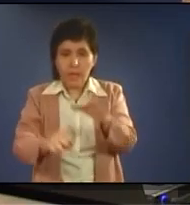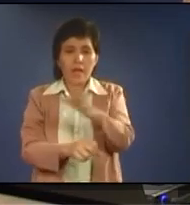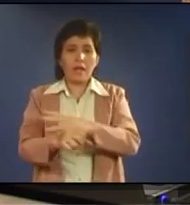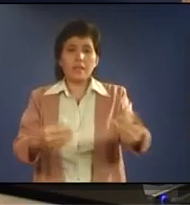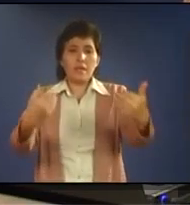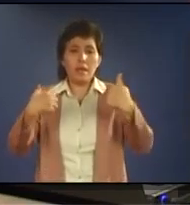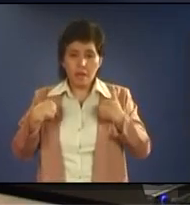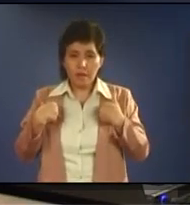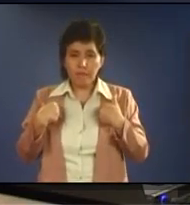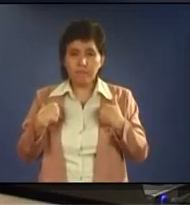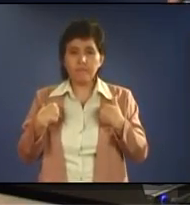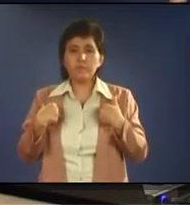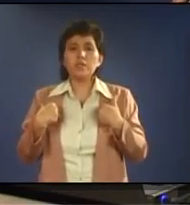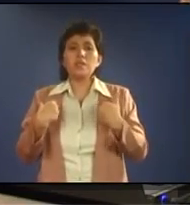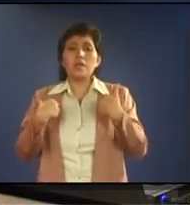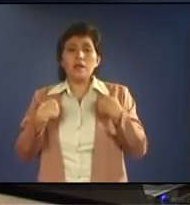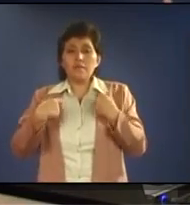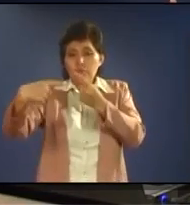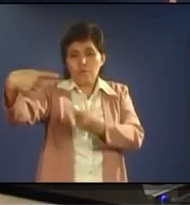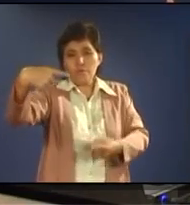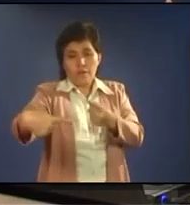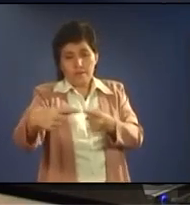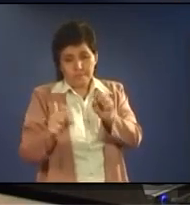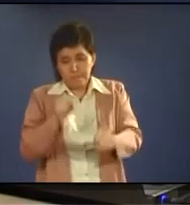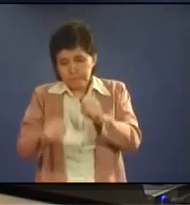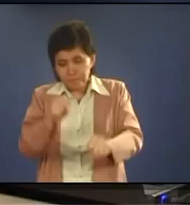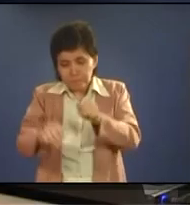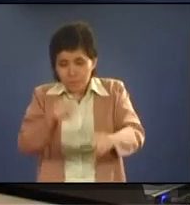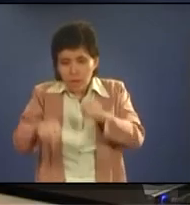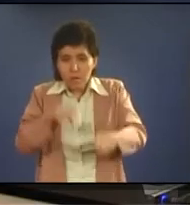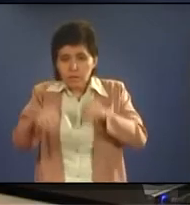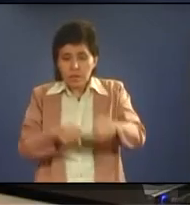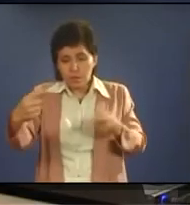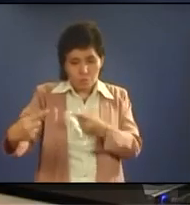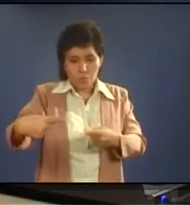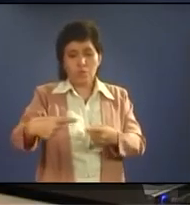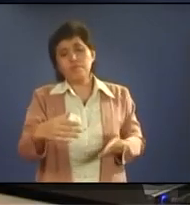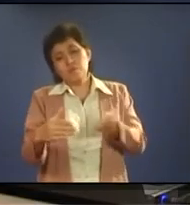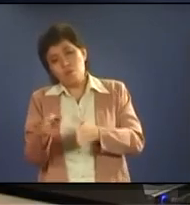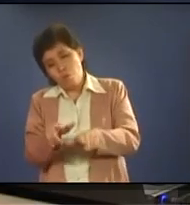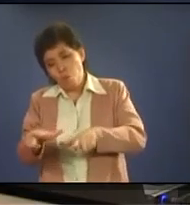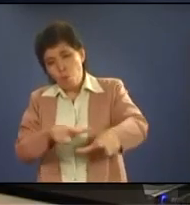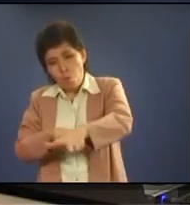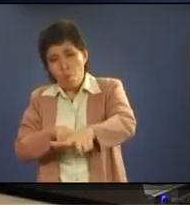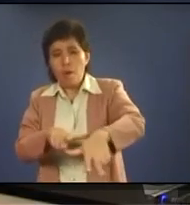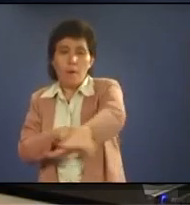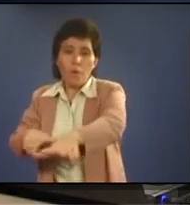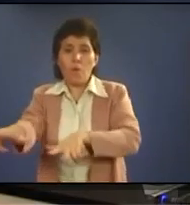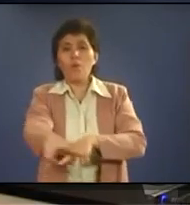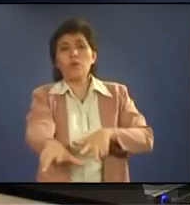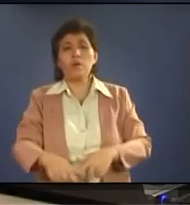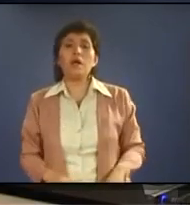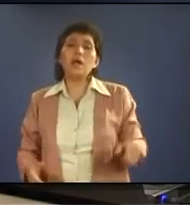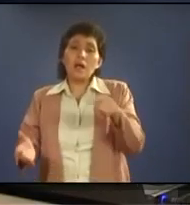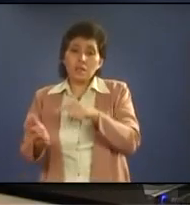have to fight their way to win or to cross the finishing line. Yep, so which one does